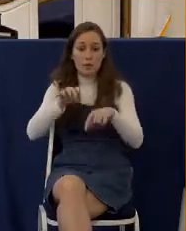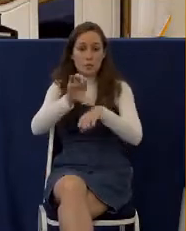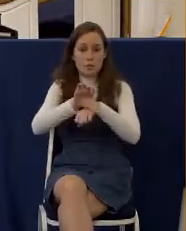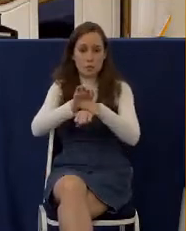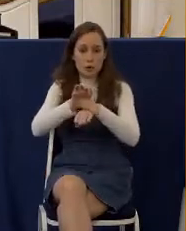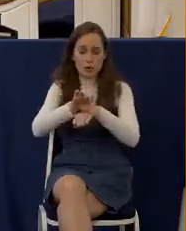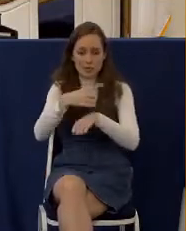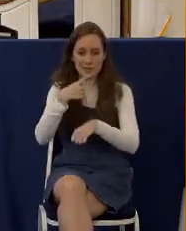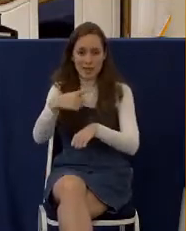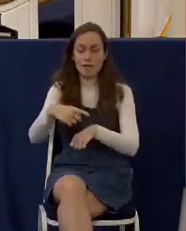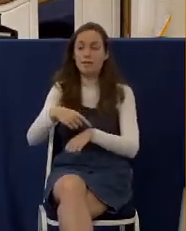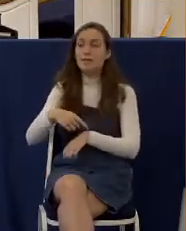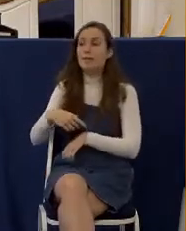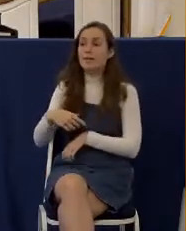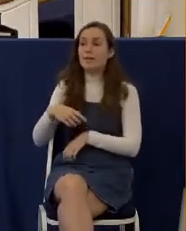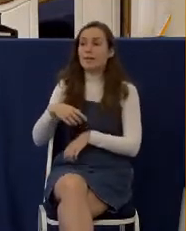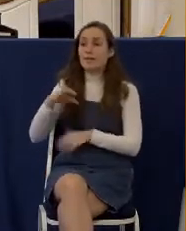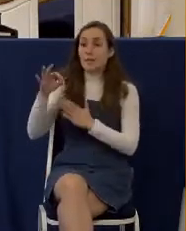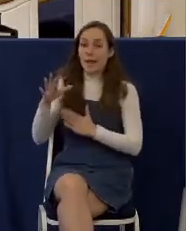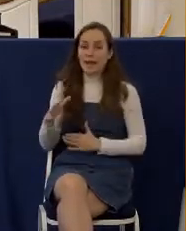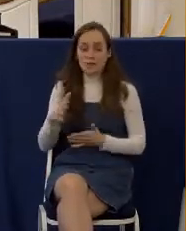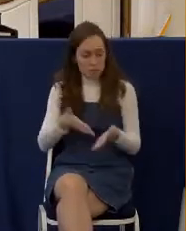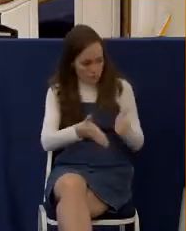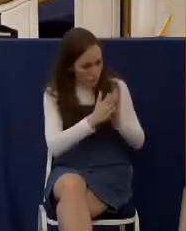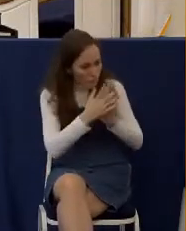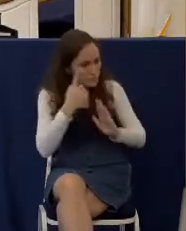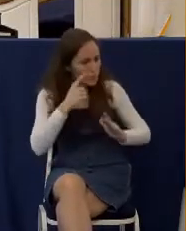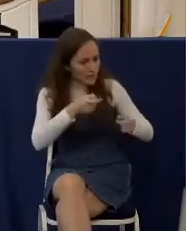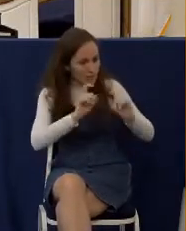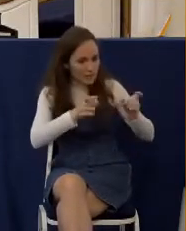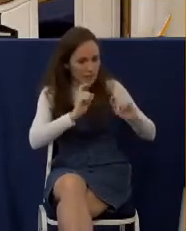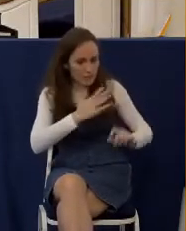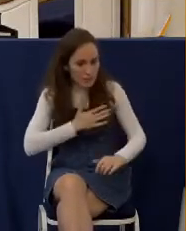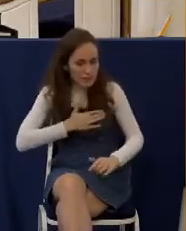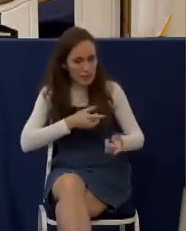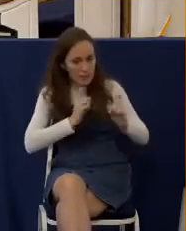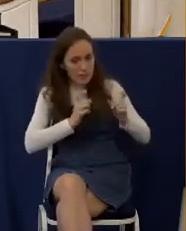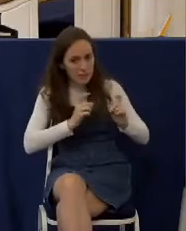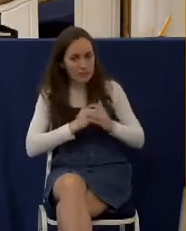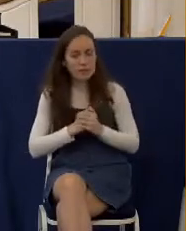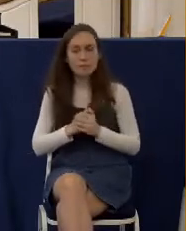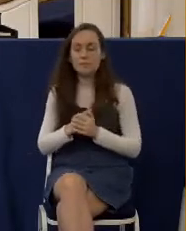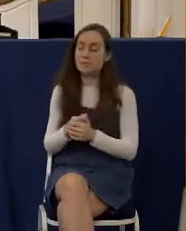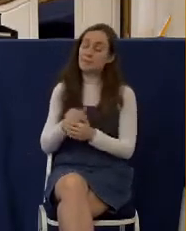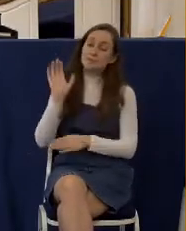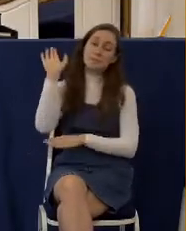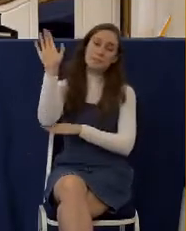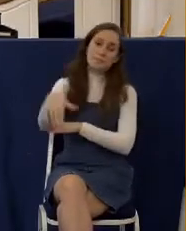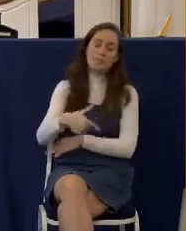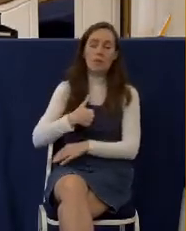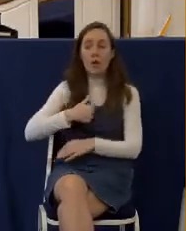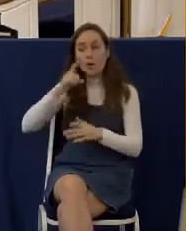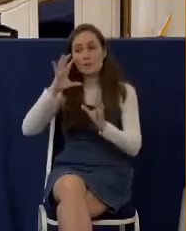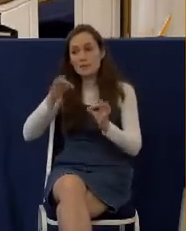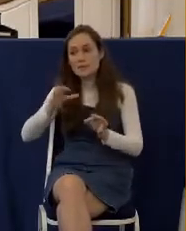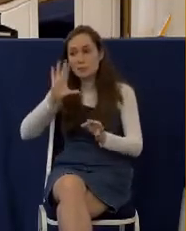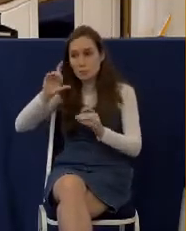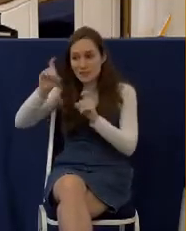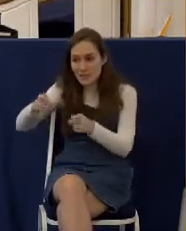sermon was a long appeal to give, and he decided he was going to give